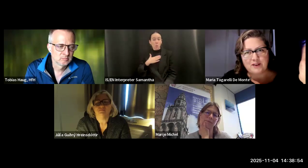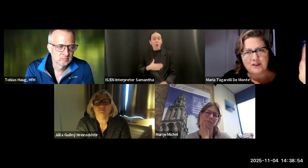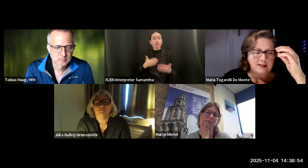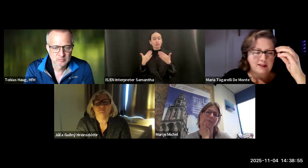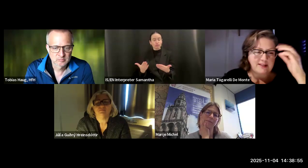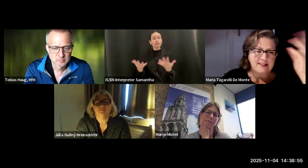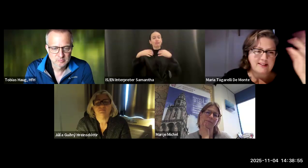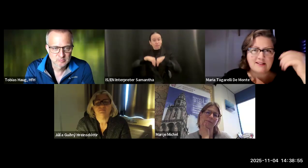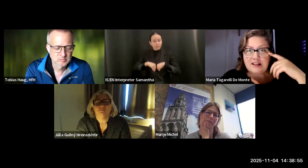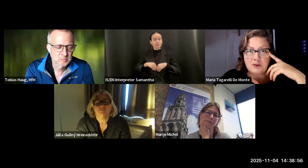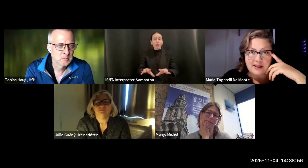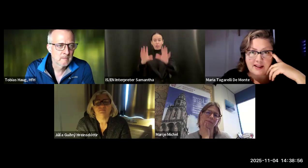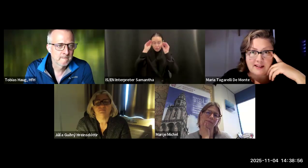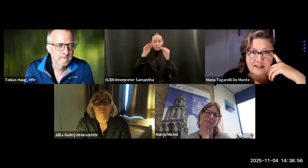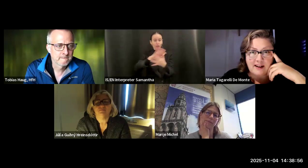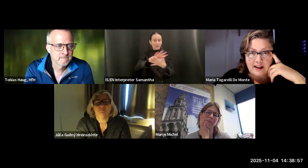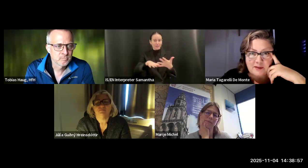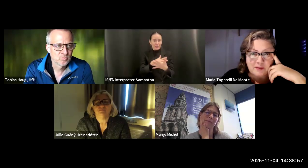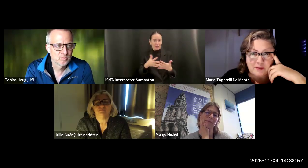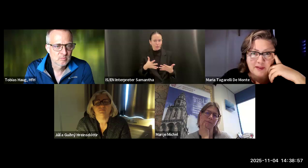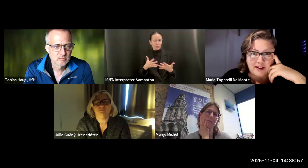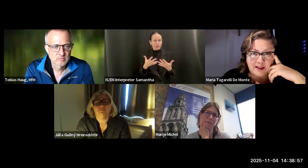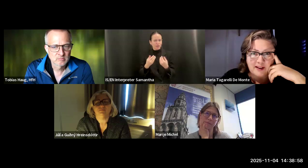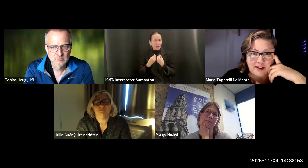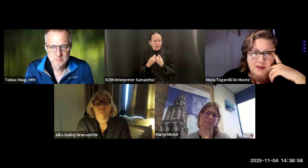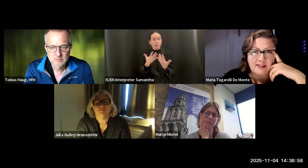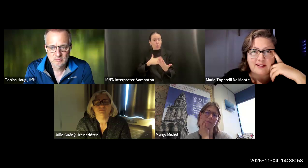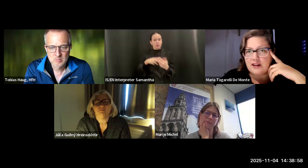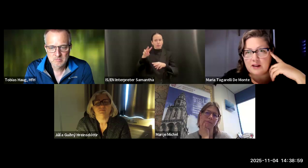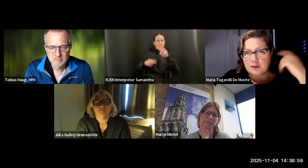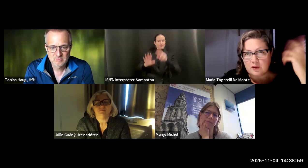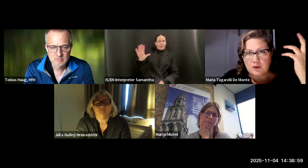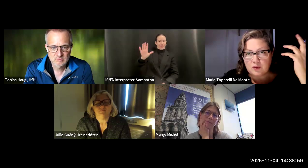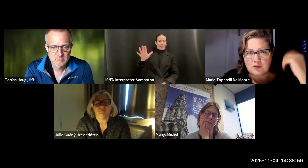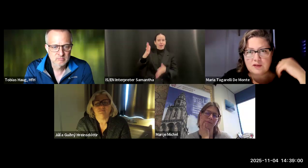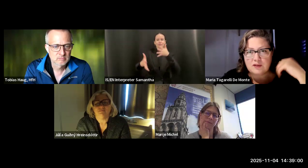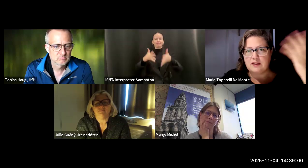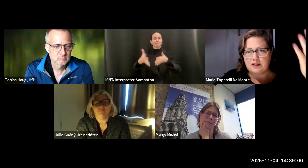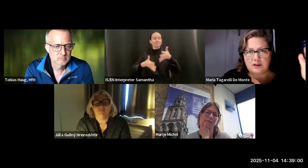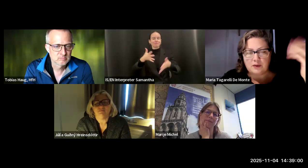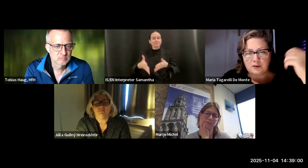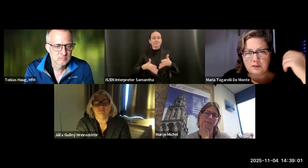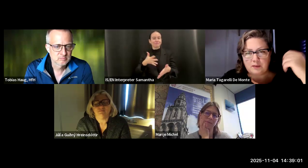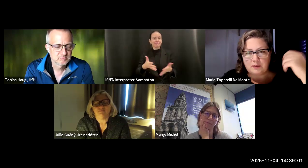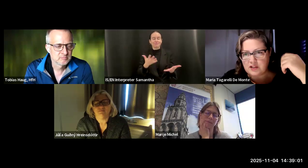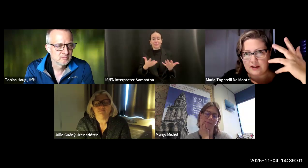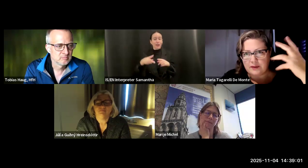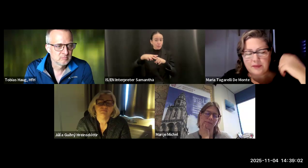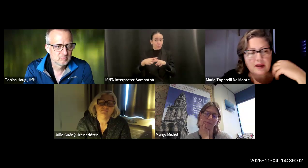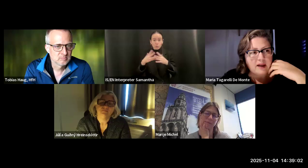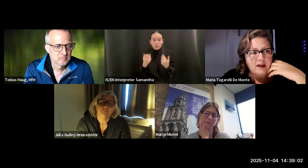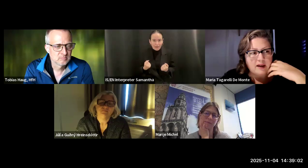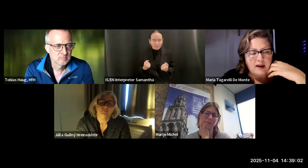then having to assess the way they sign with the available tools? You